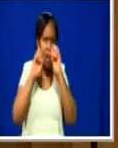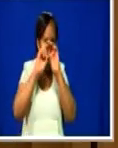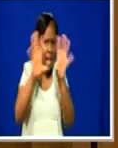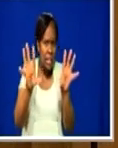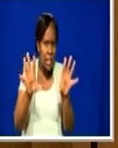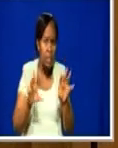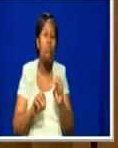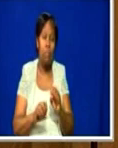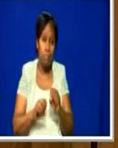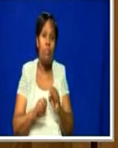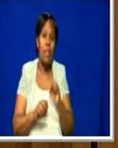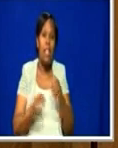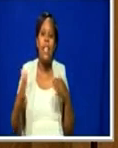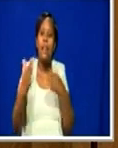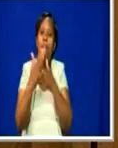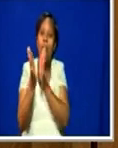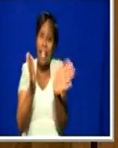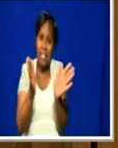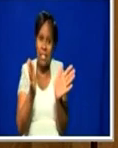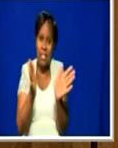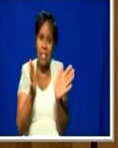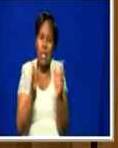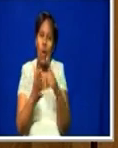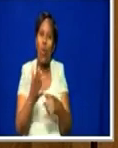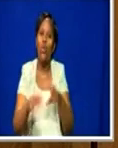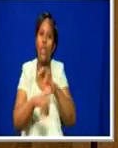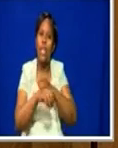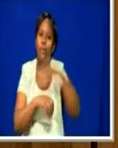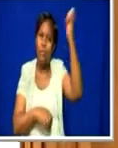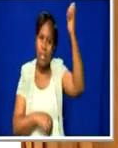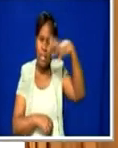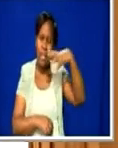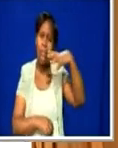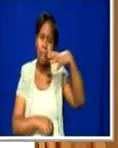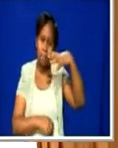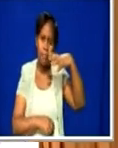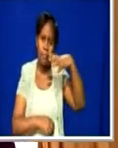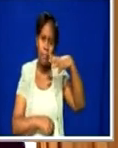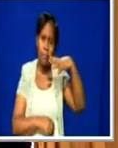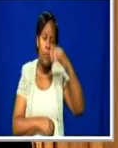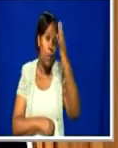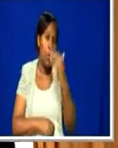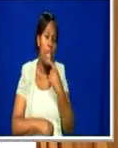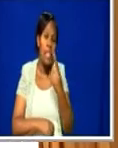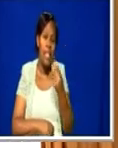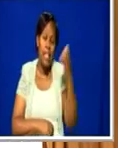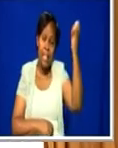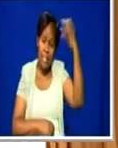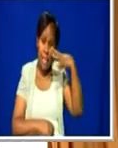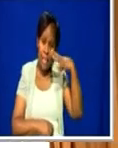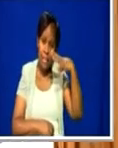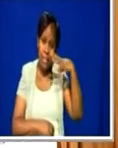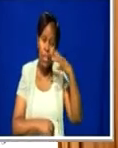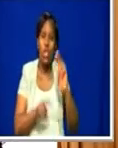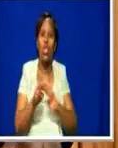fact, they reflect light that comes from the sun. So would I, in a layman's language, say why we are saying is the sun? Because the